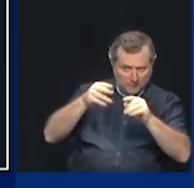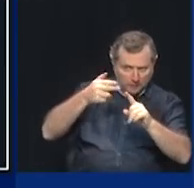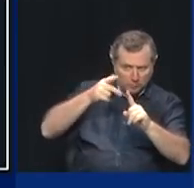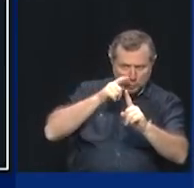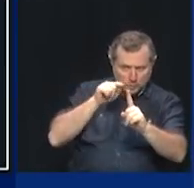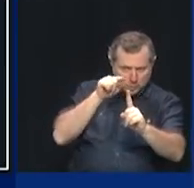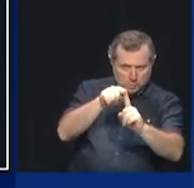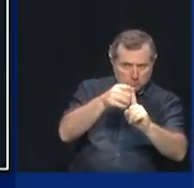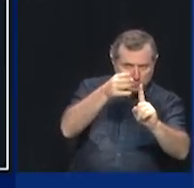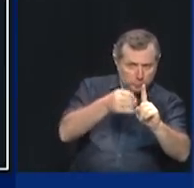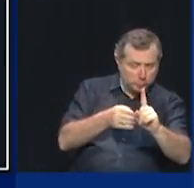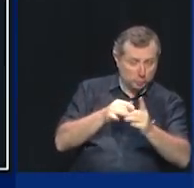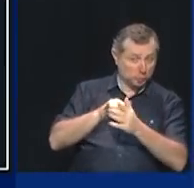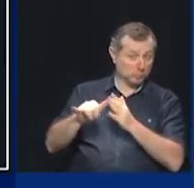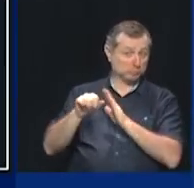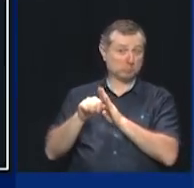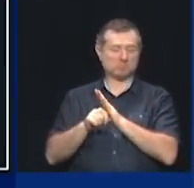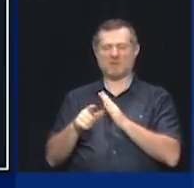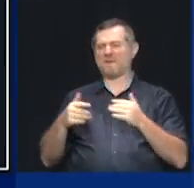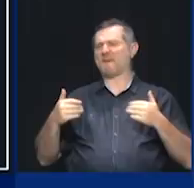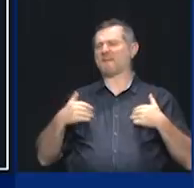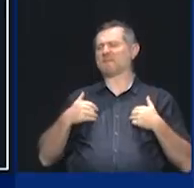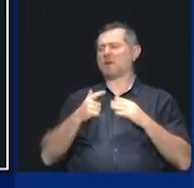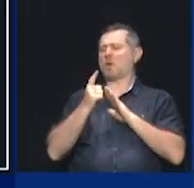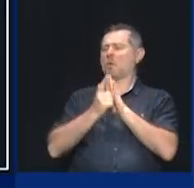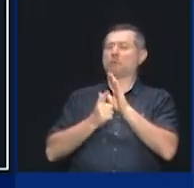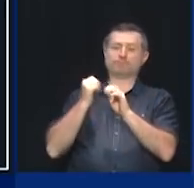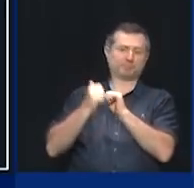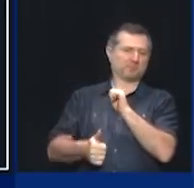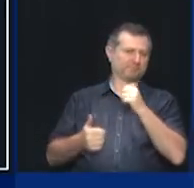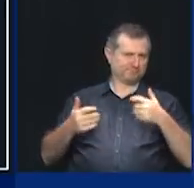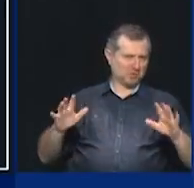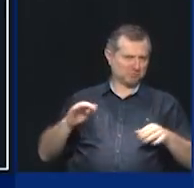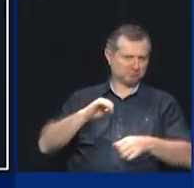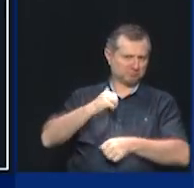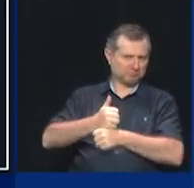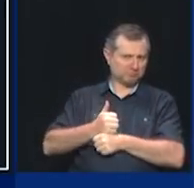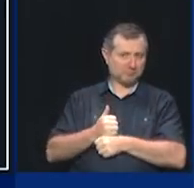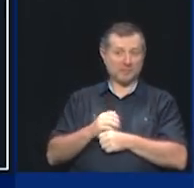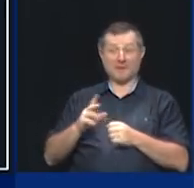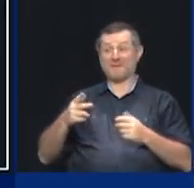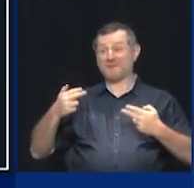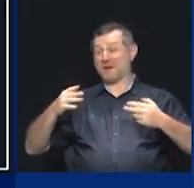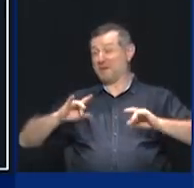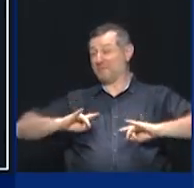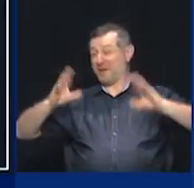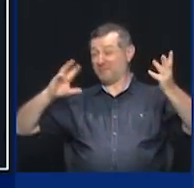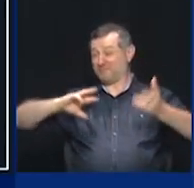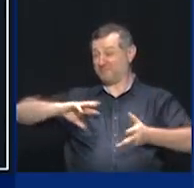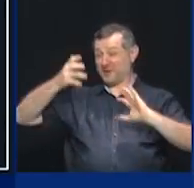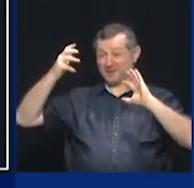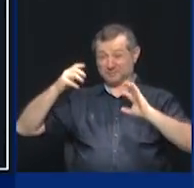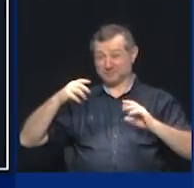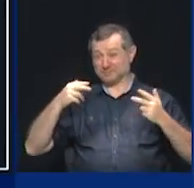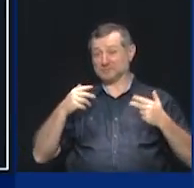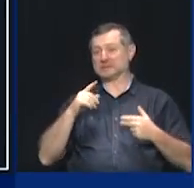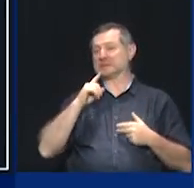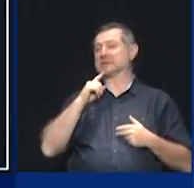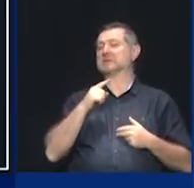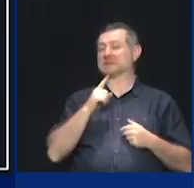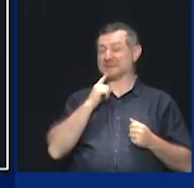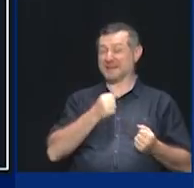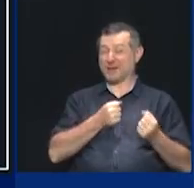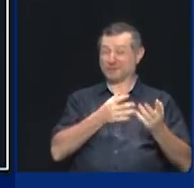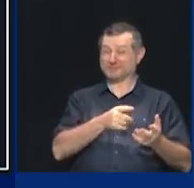in place. Gun violence is not only taking a human toll, it's taking an economic